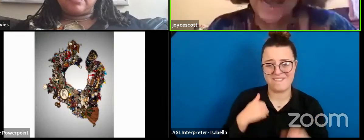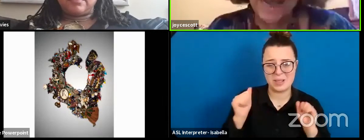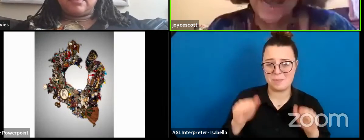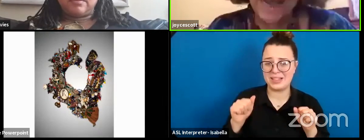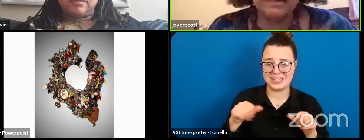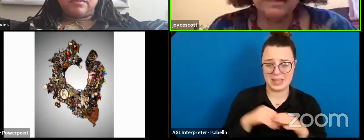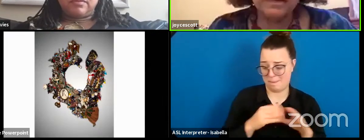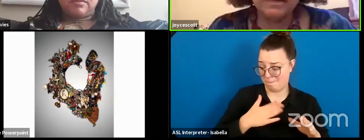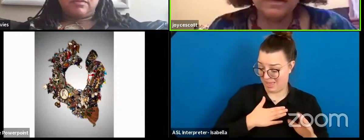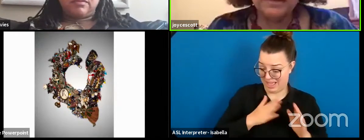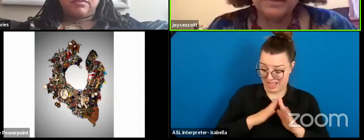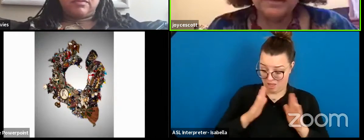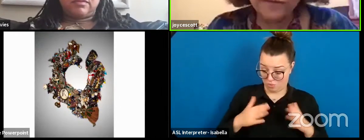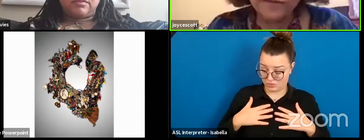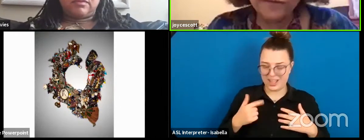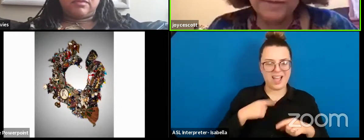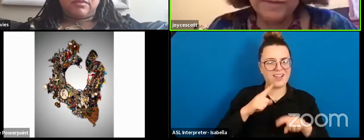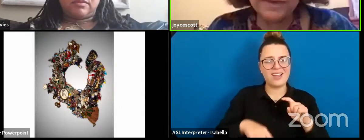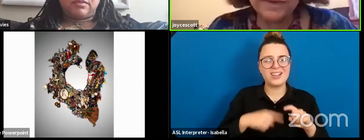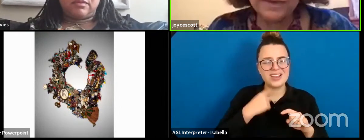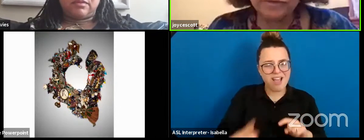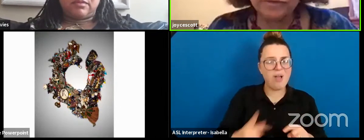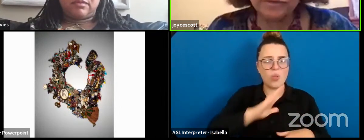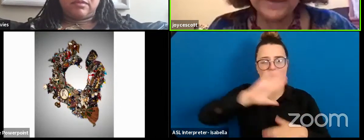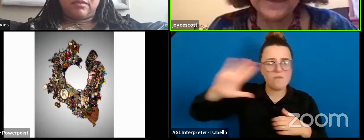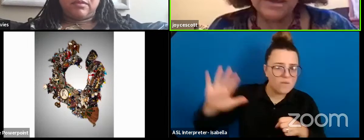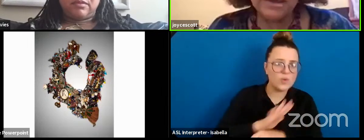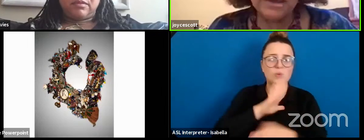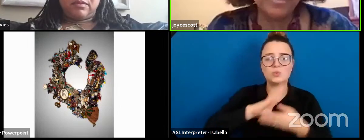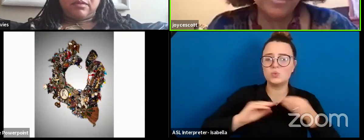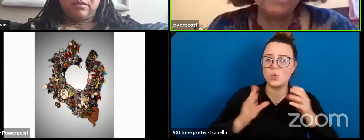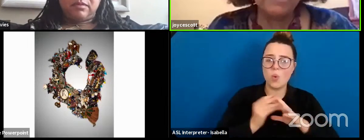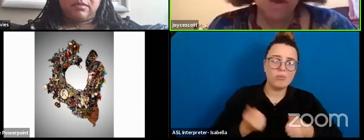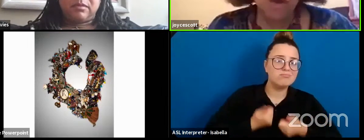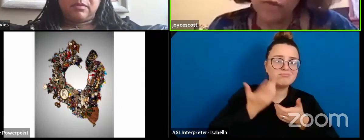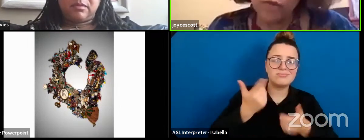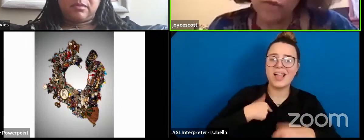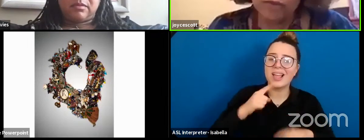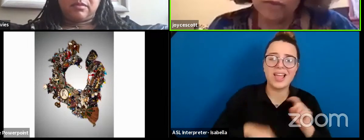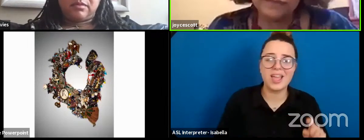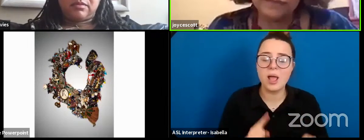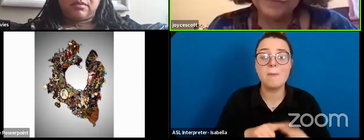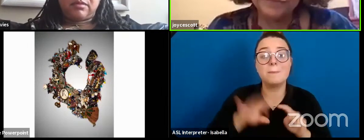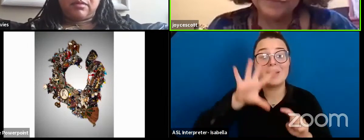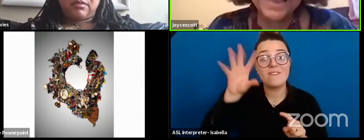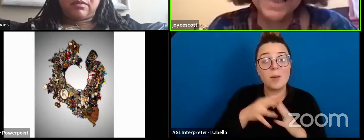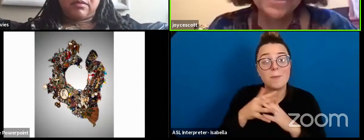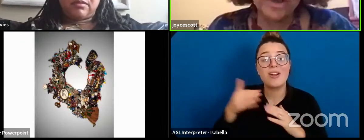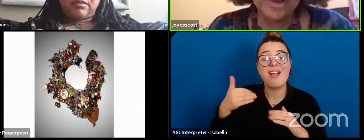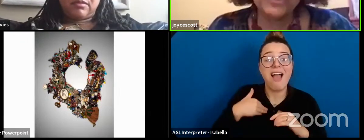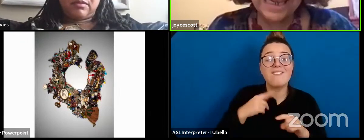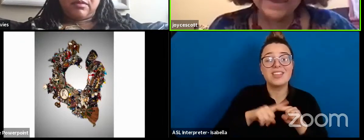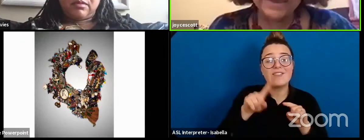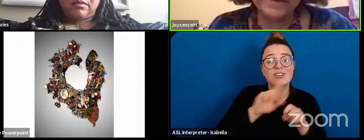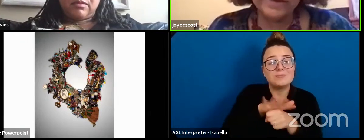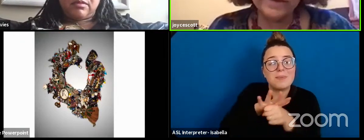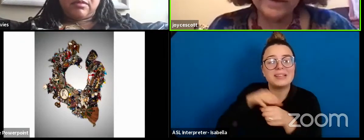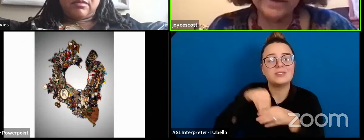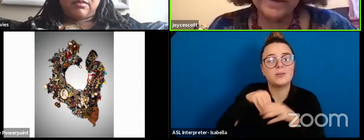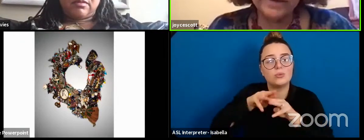story. But African Americans have a place in museums all over the world. And it's not just